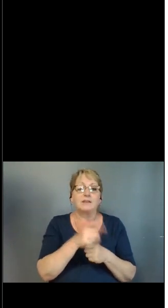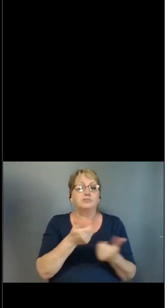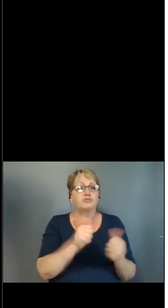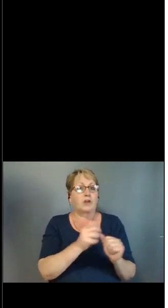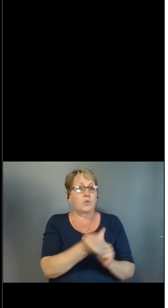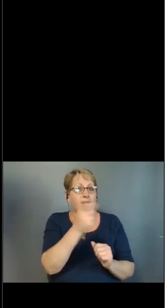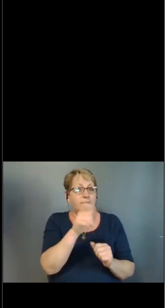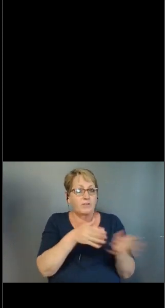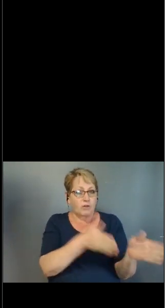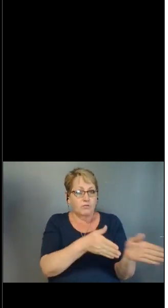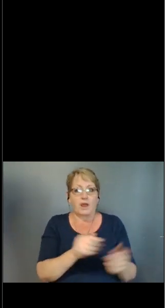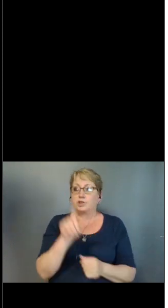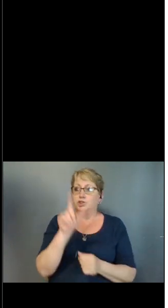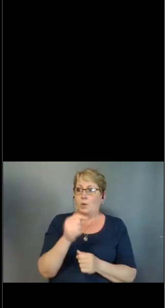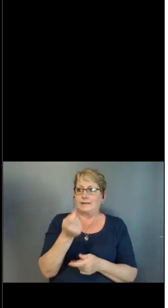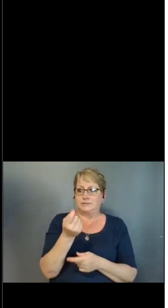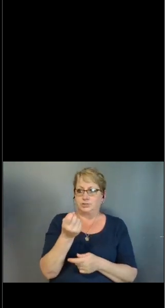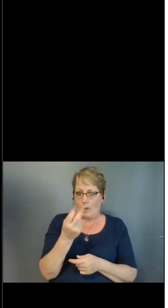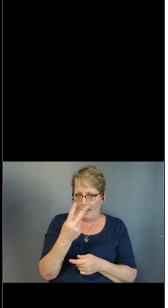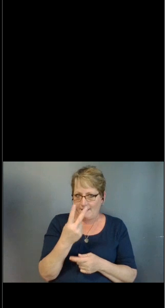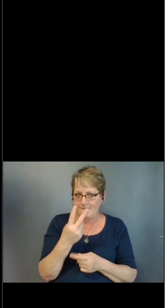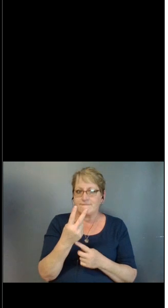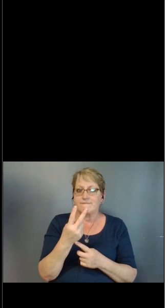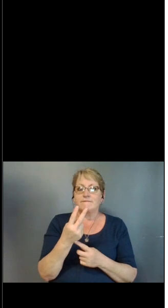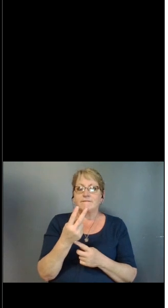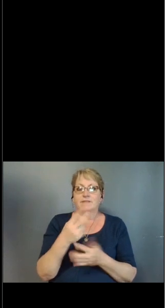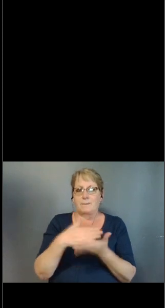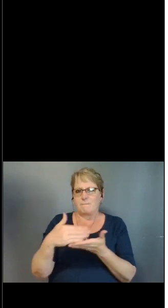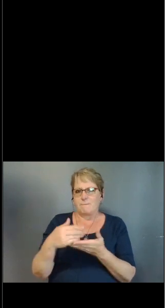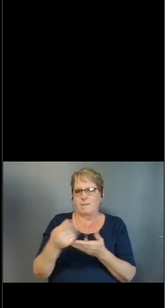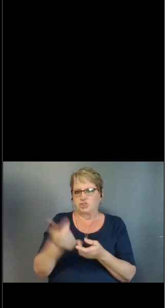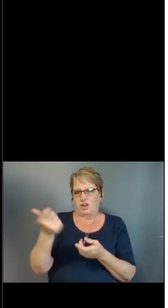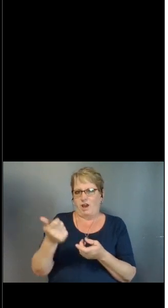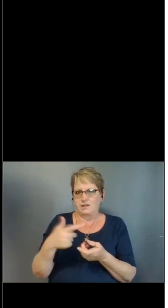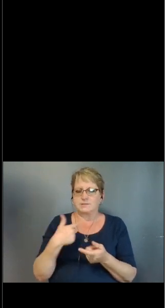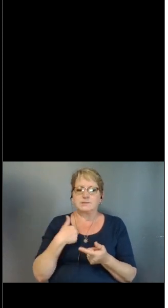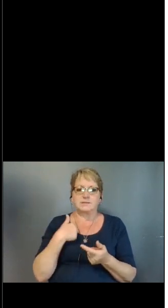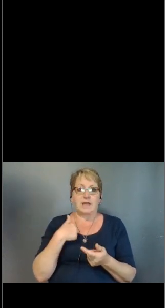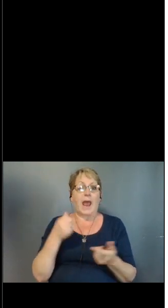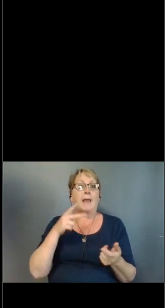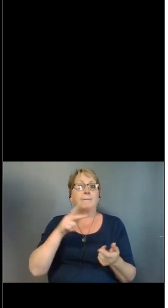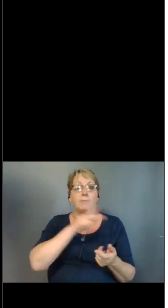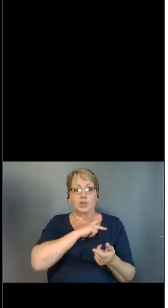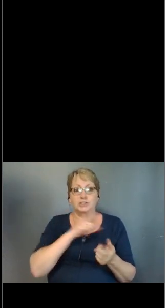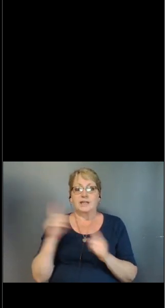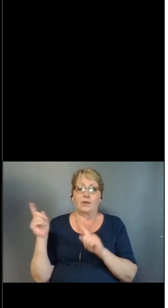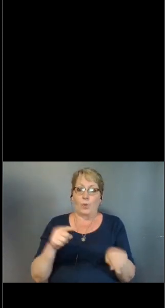in 2012, it was on budget cuts. And I had personally attended a meeting at ECC